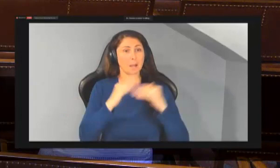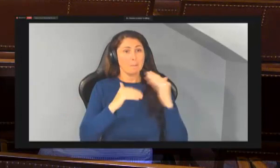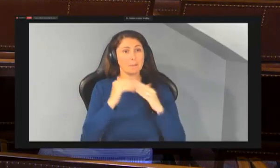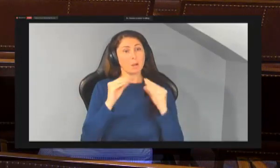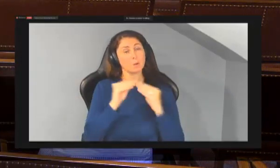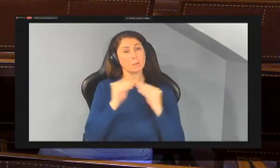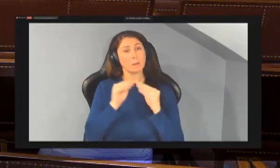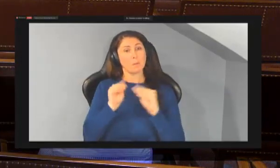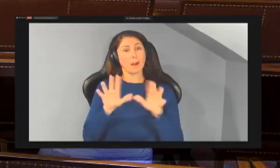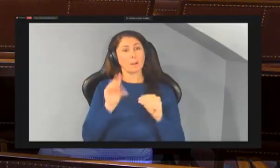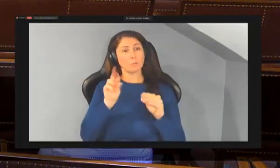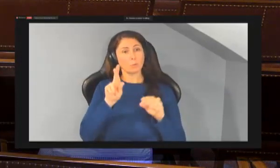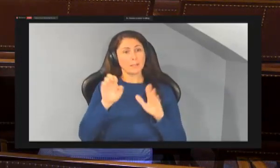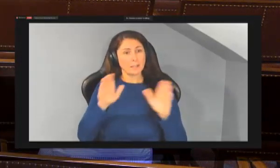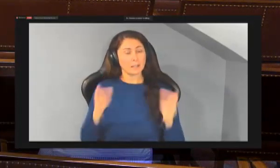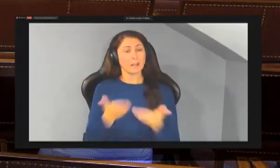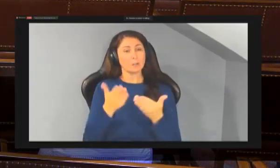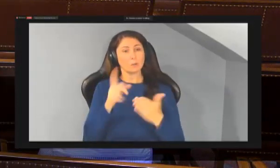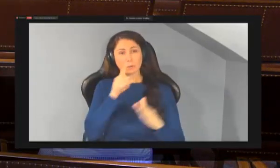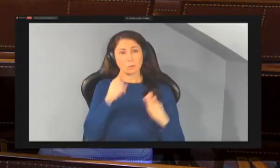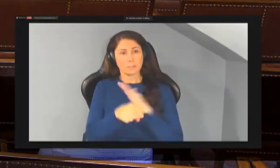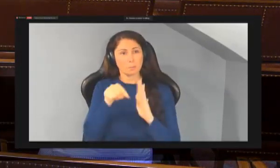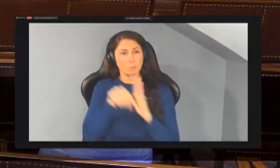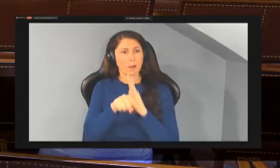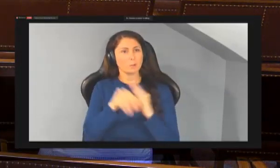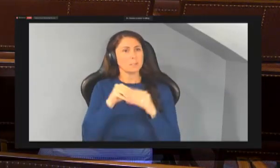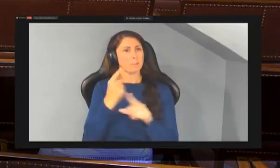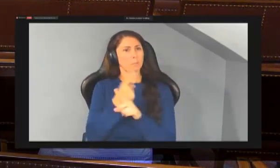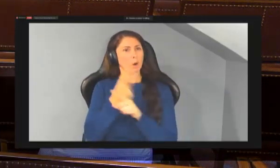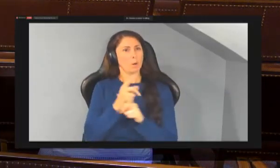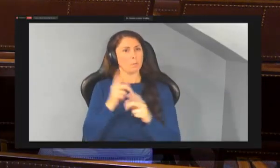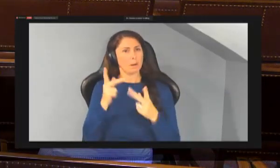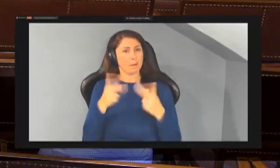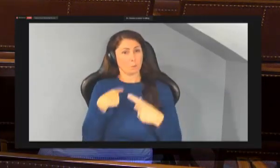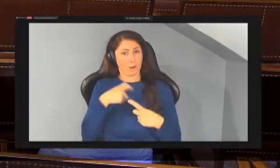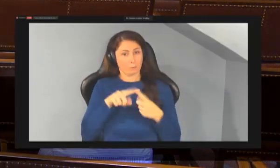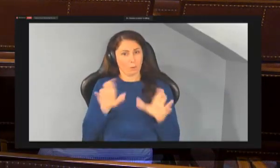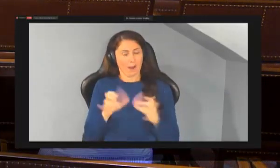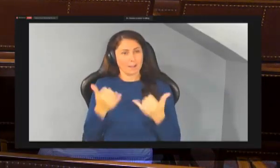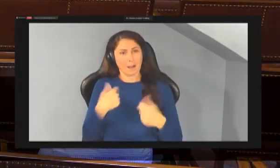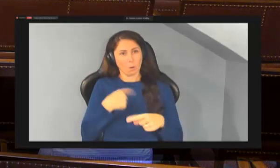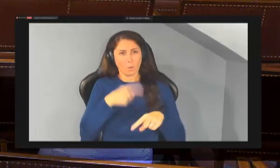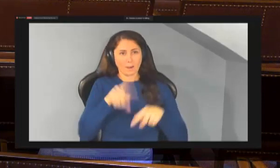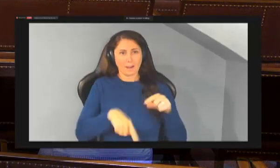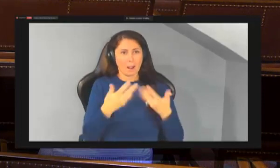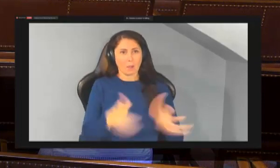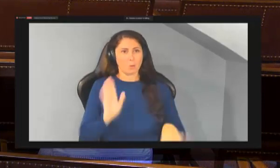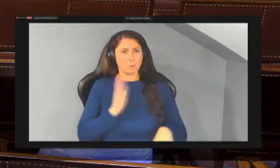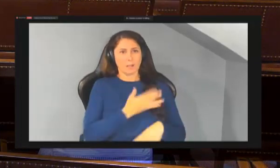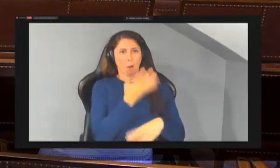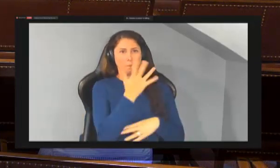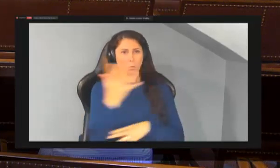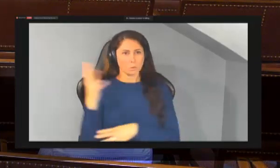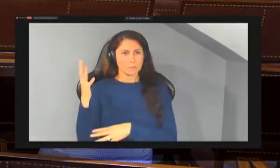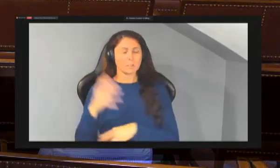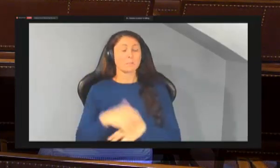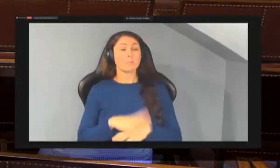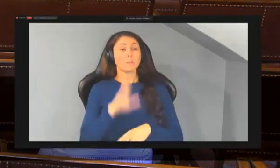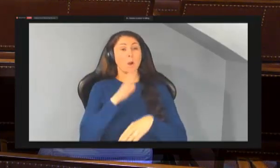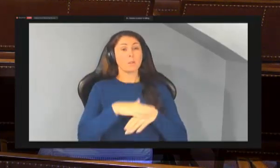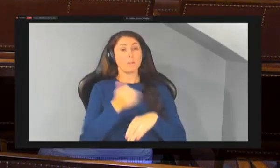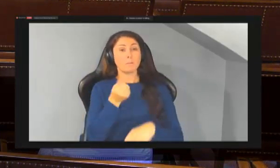and reintroducing predators in appropriate places. But we must act now. We cannot lose our forests. On a few of the